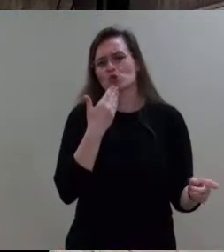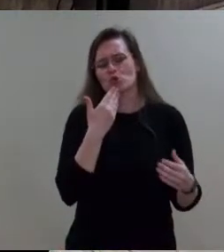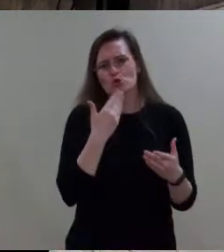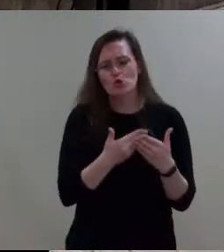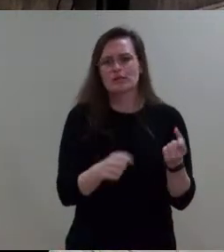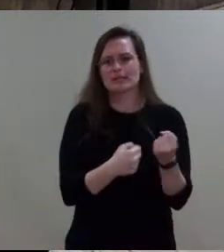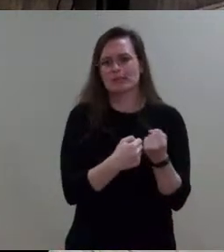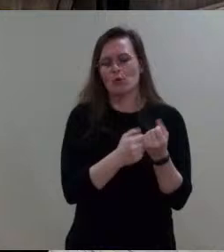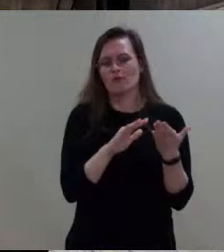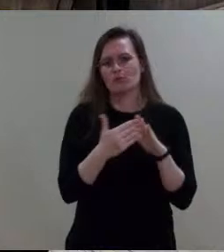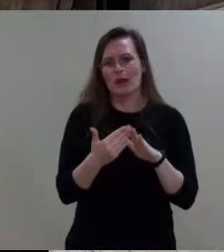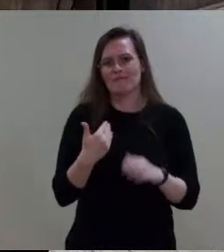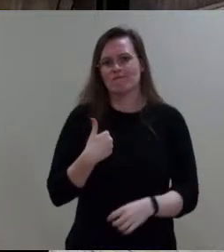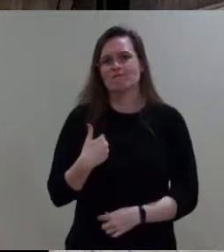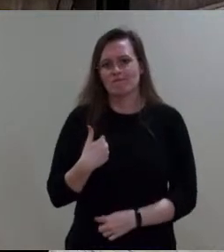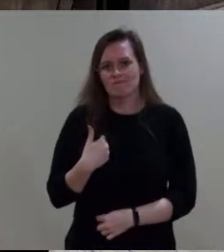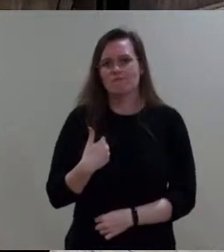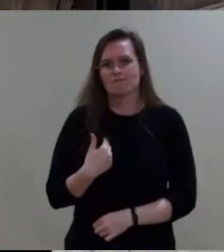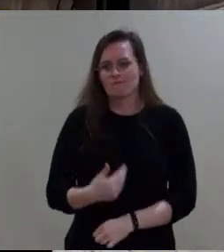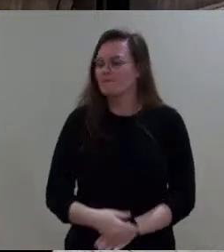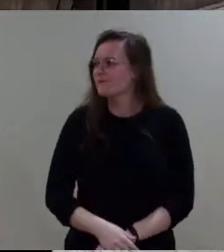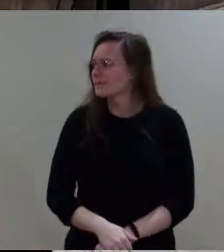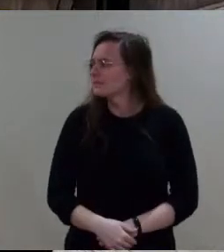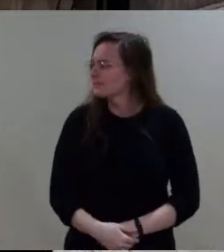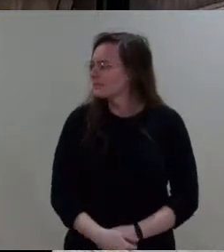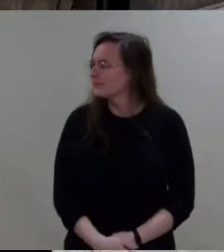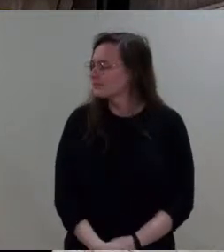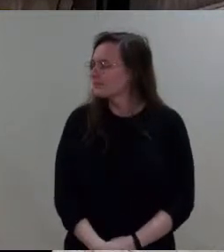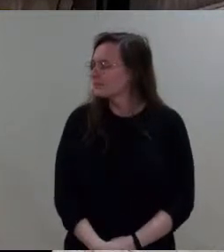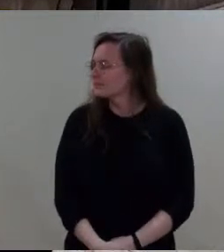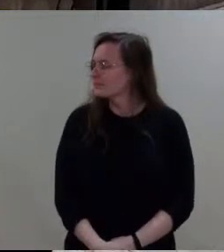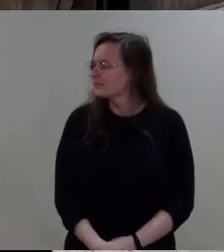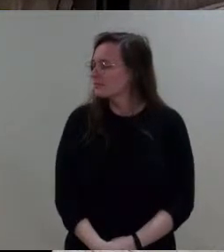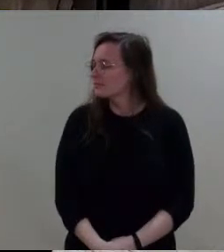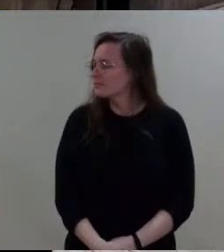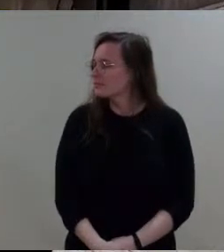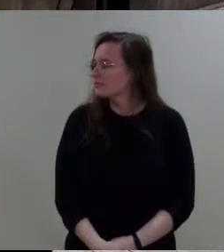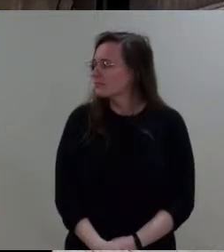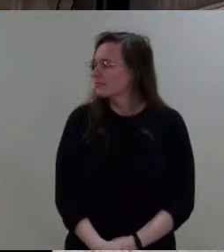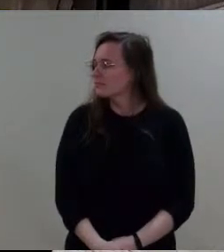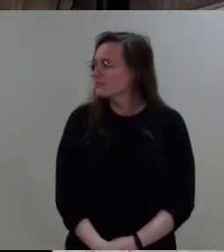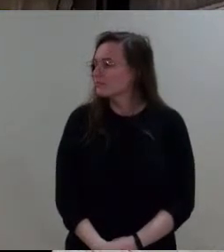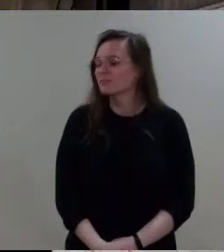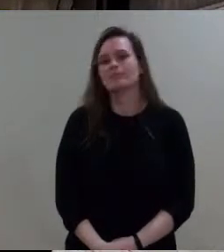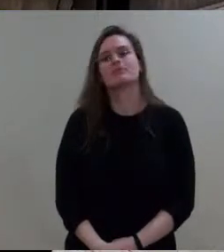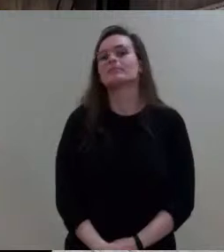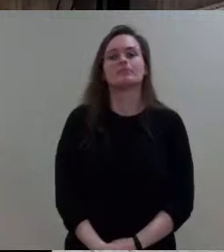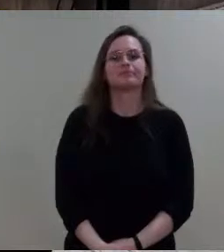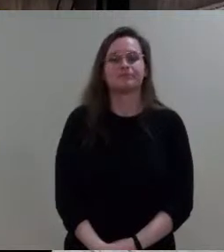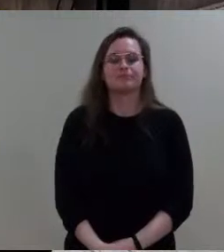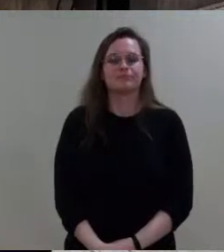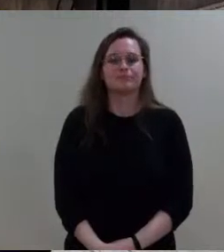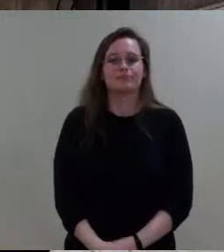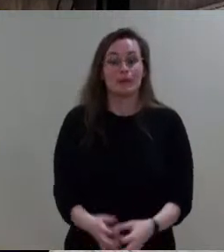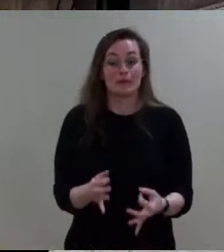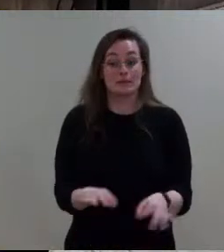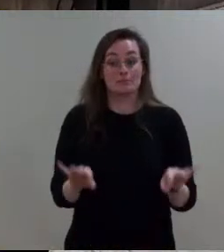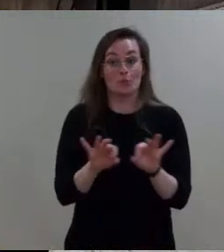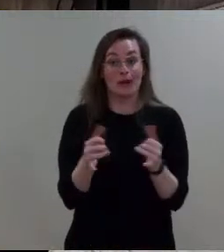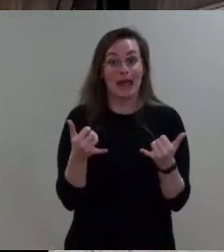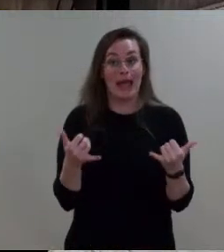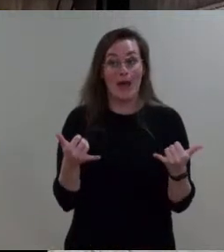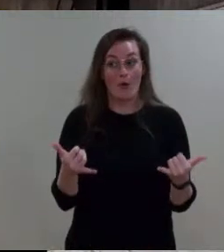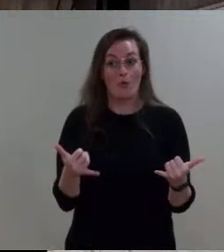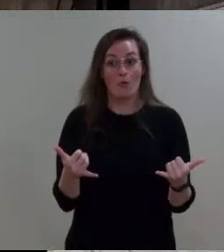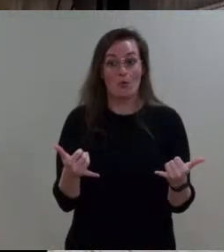I think that it's very important that we look at the fact that we and Kings County